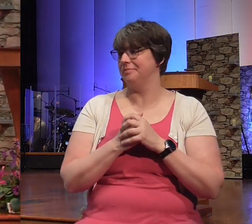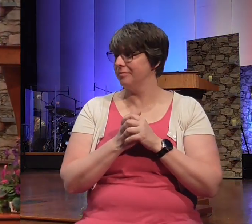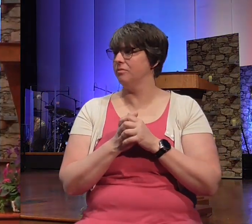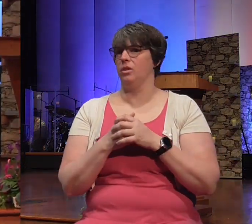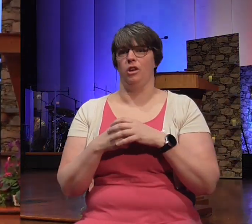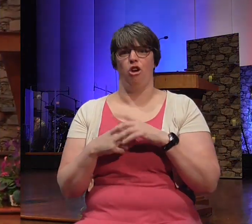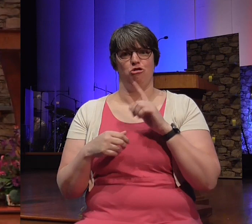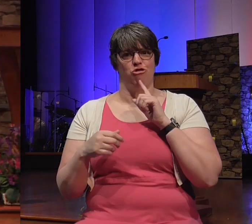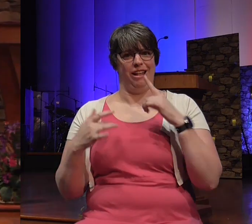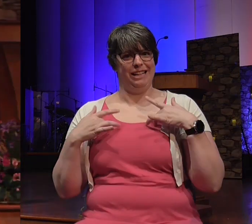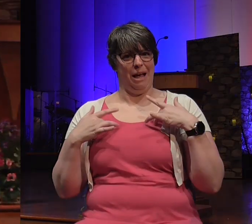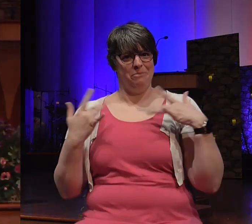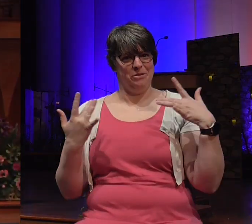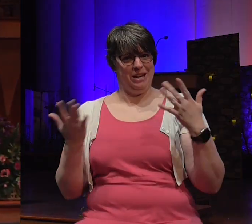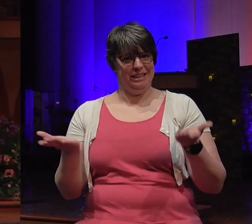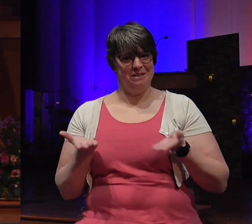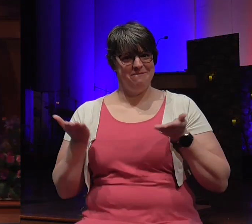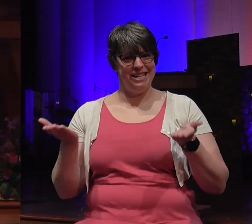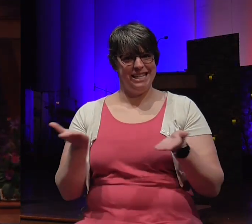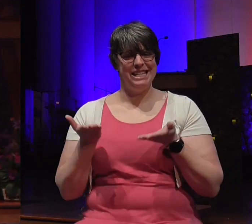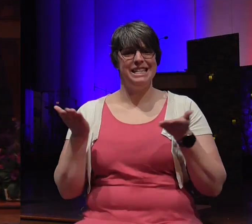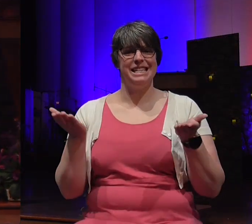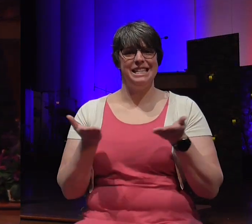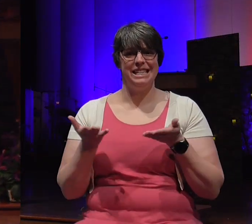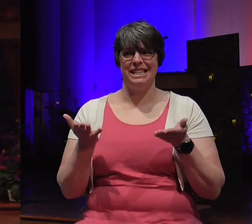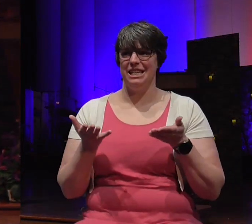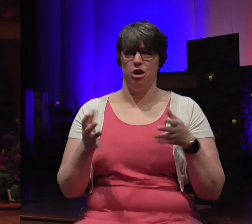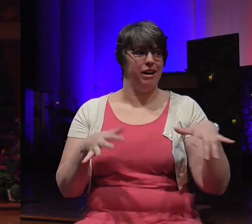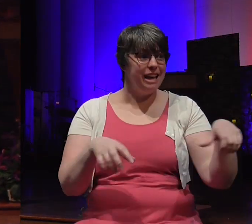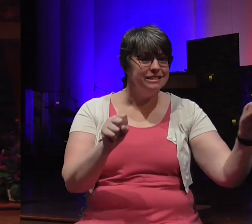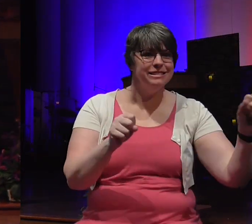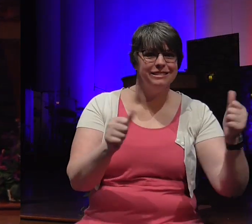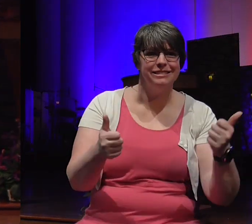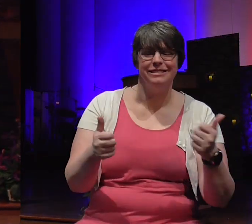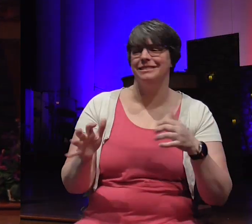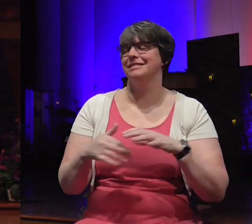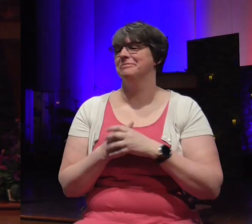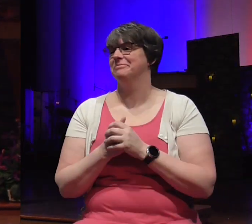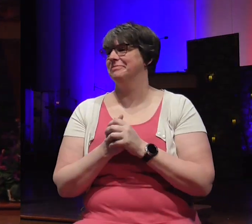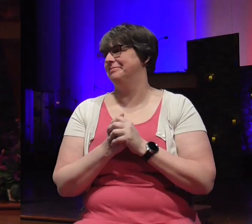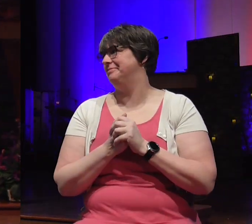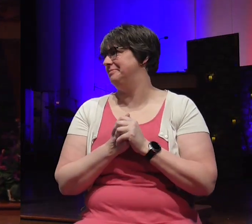So great to be back amongst you. Now,